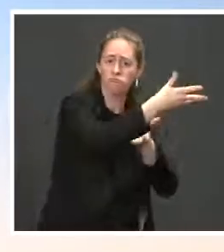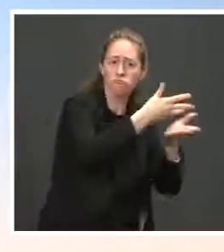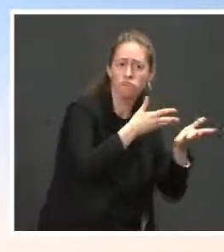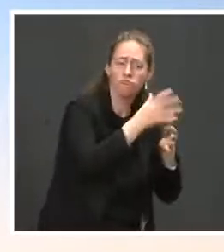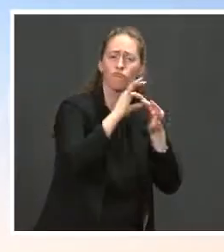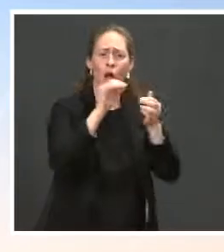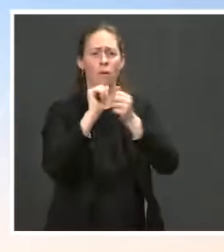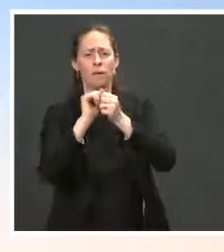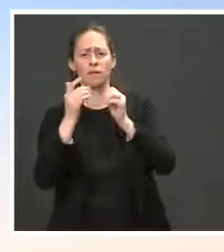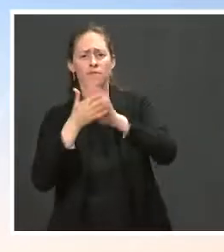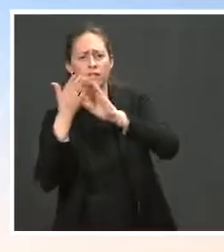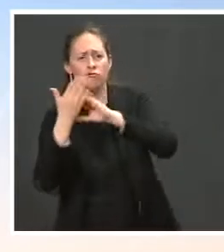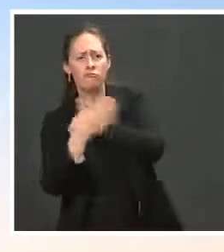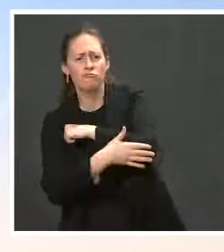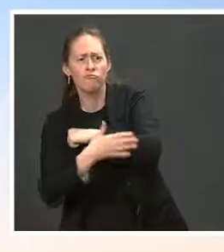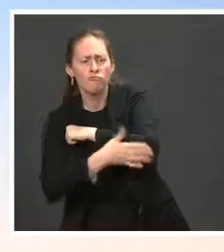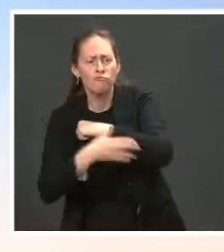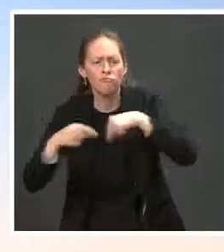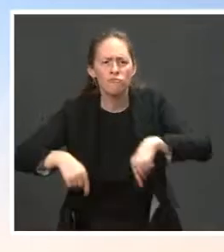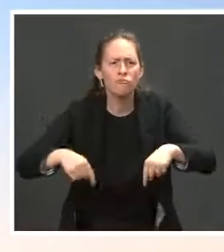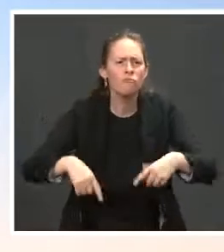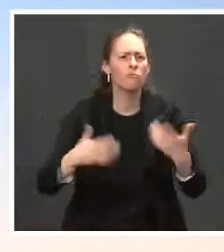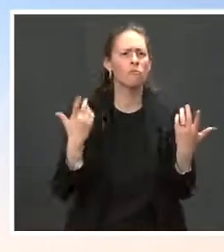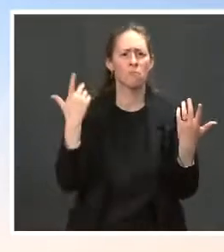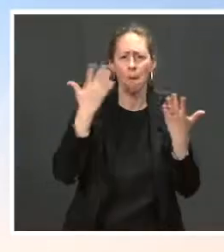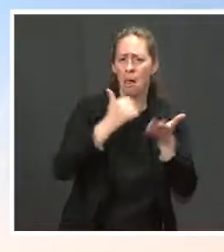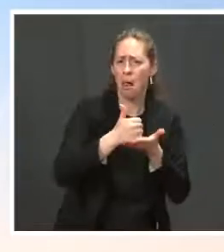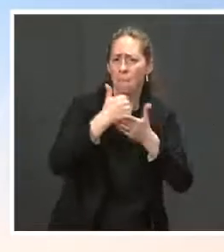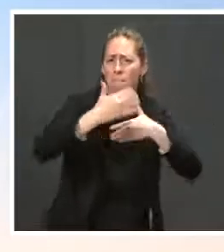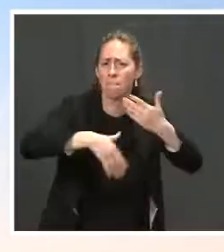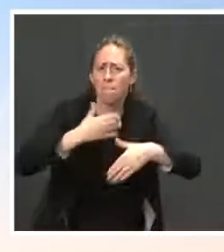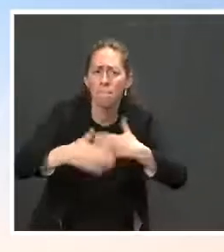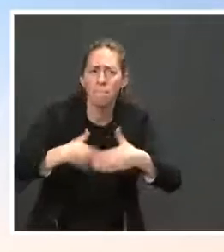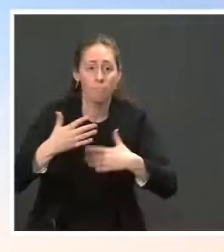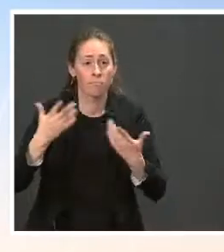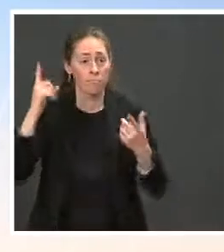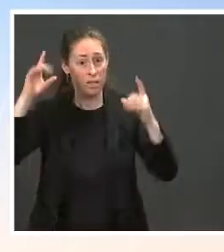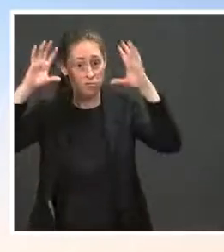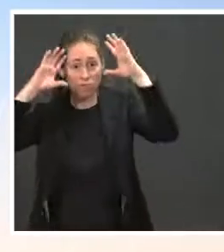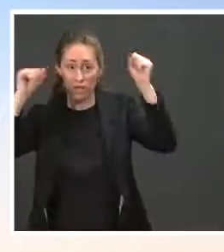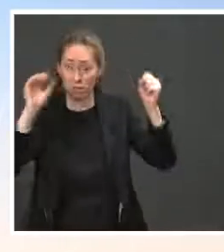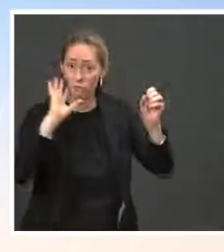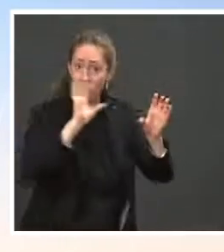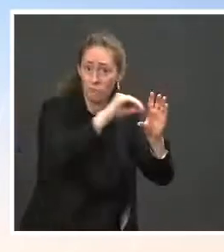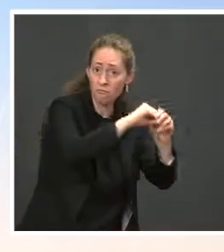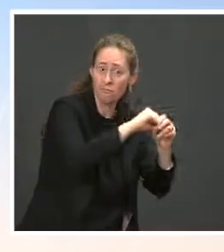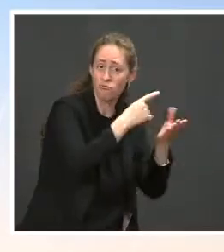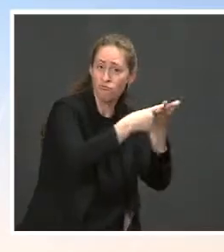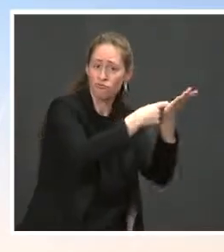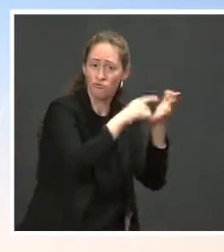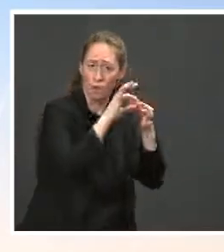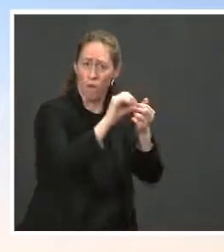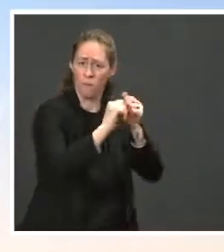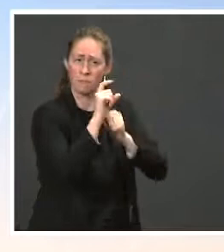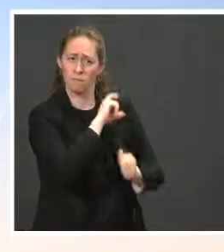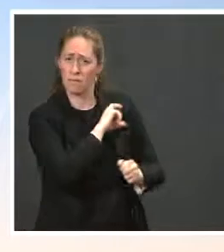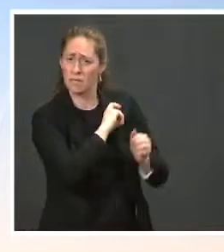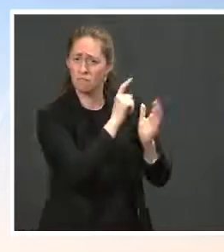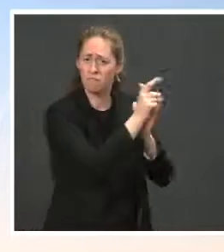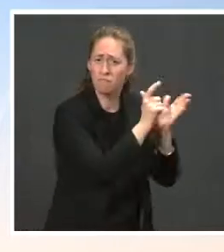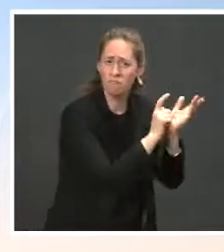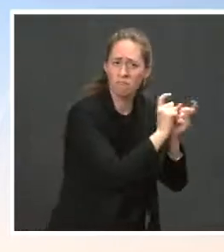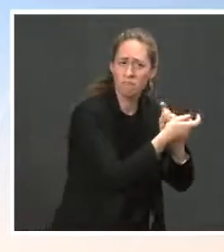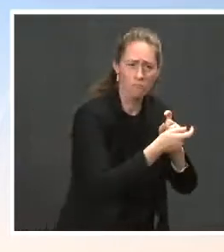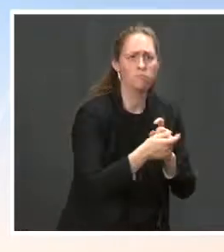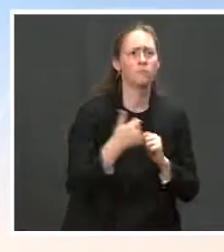get involved in something like police reform? He had a high-level conversation with members of the Congressional Black Caucus just